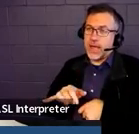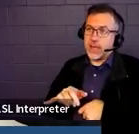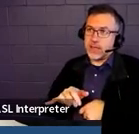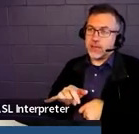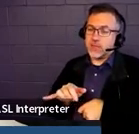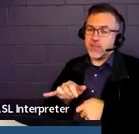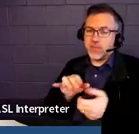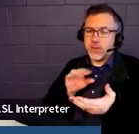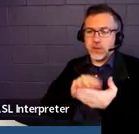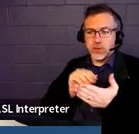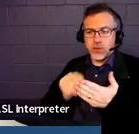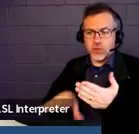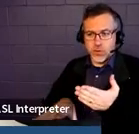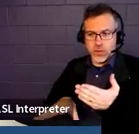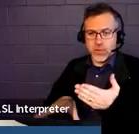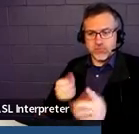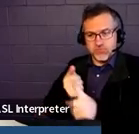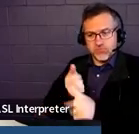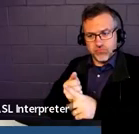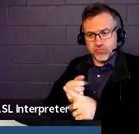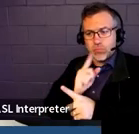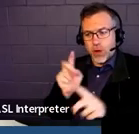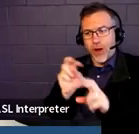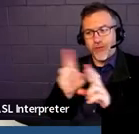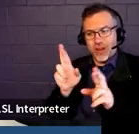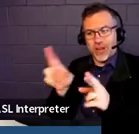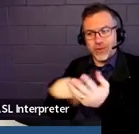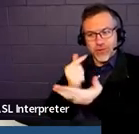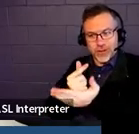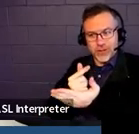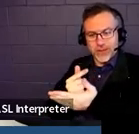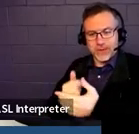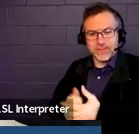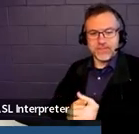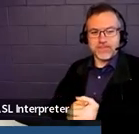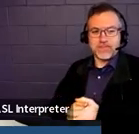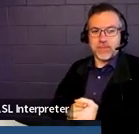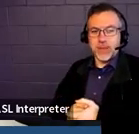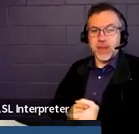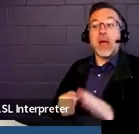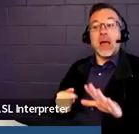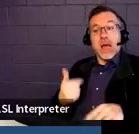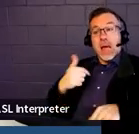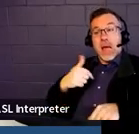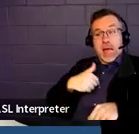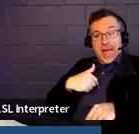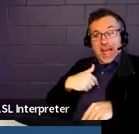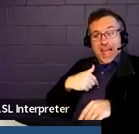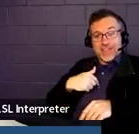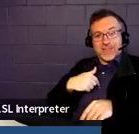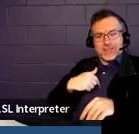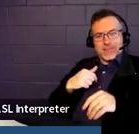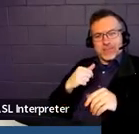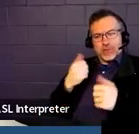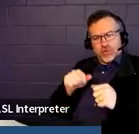the student is actually ready to graduate. Now, I've been working on a graduation tool.